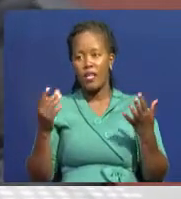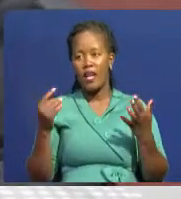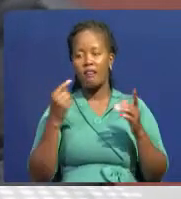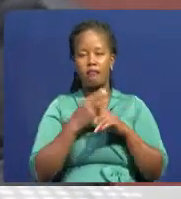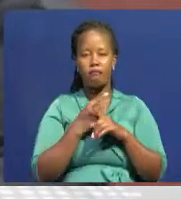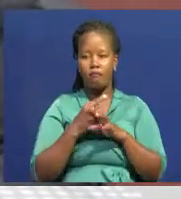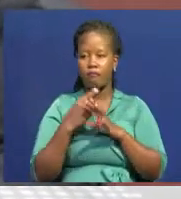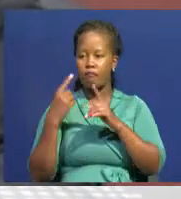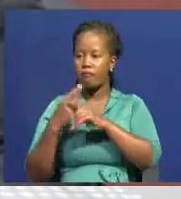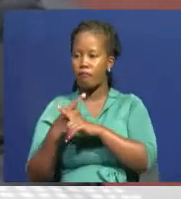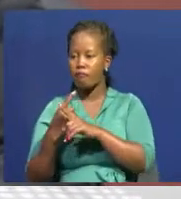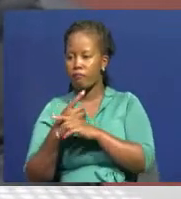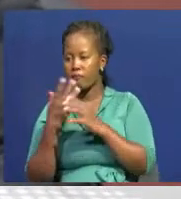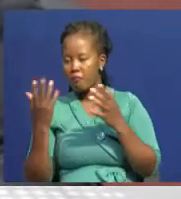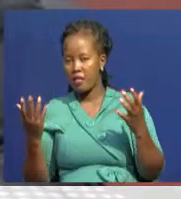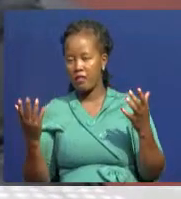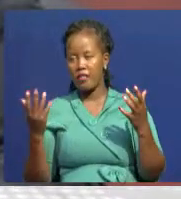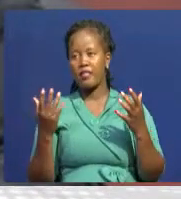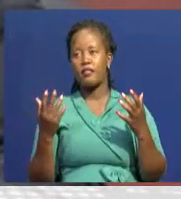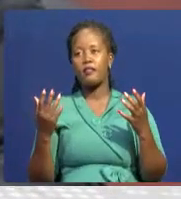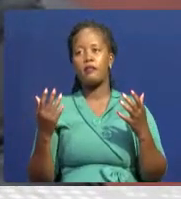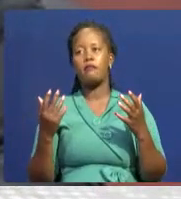it's called what?